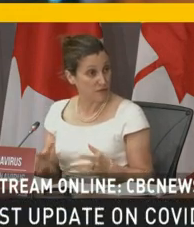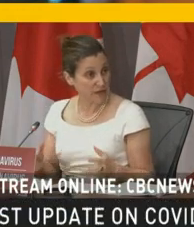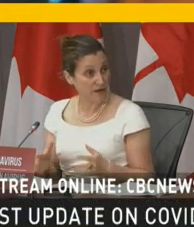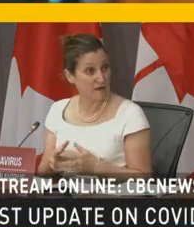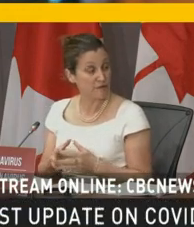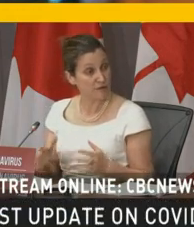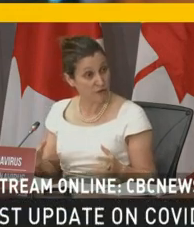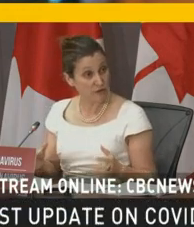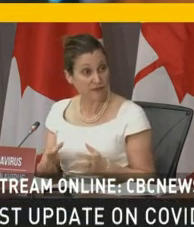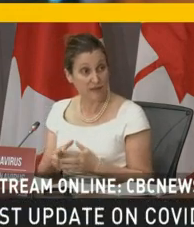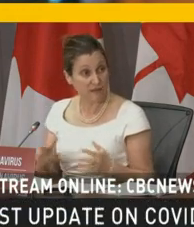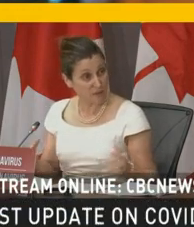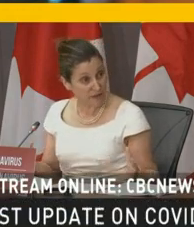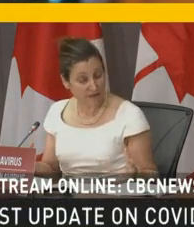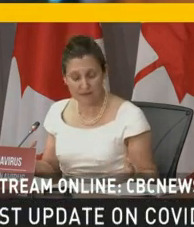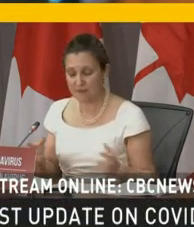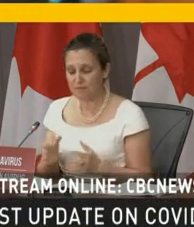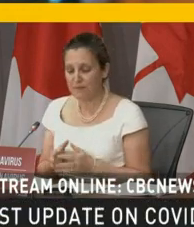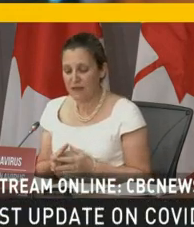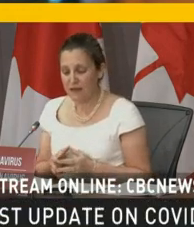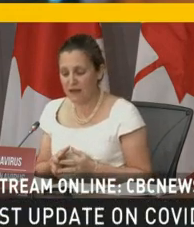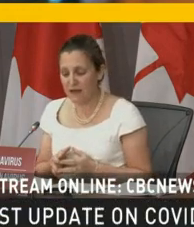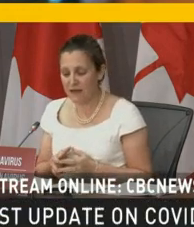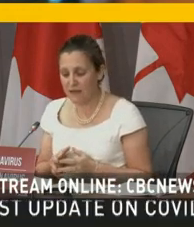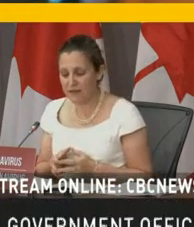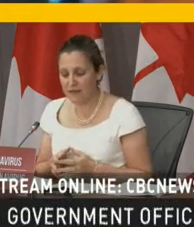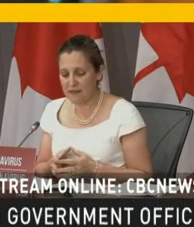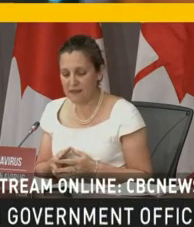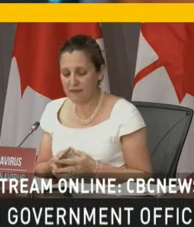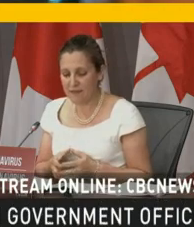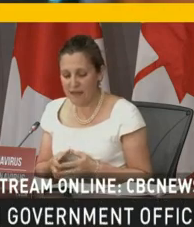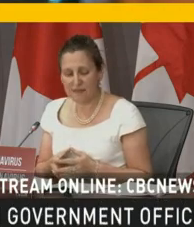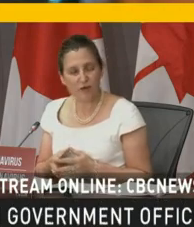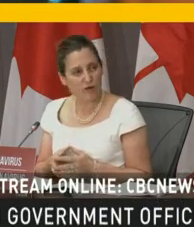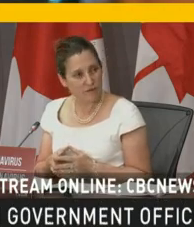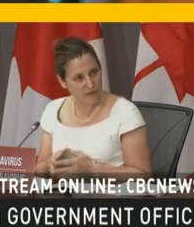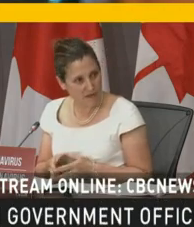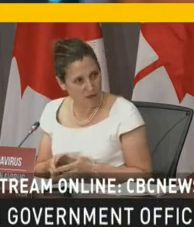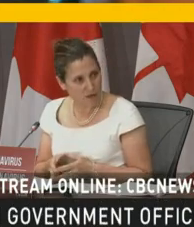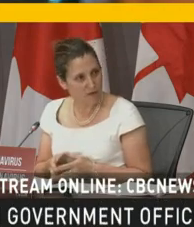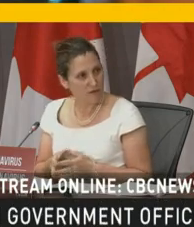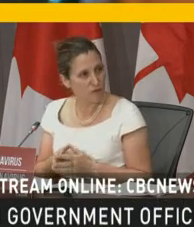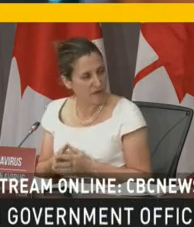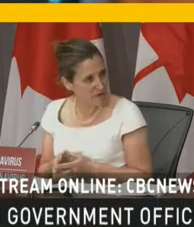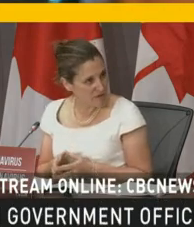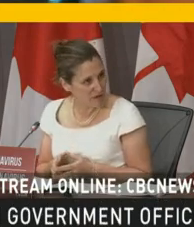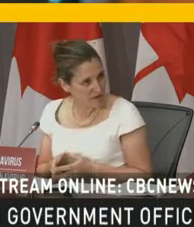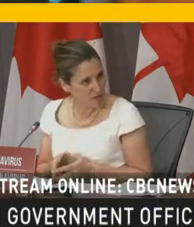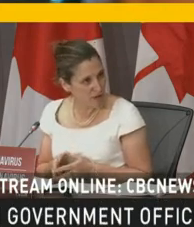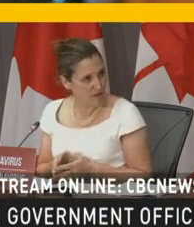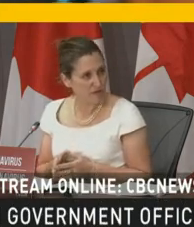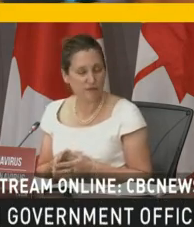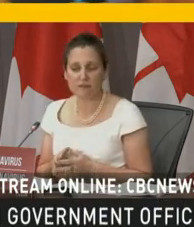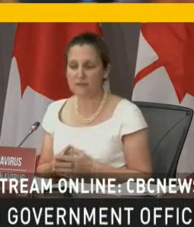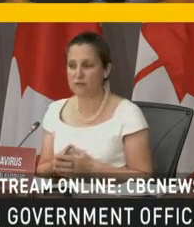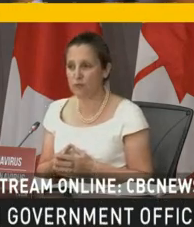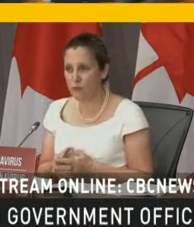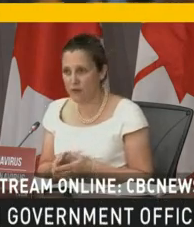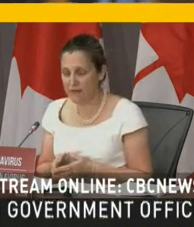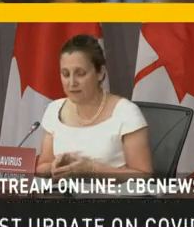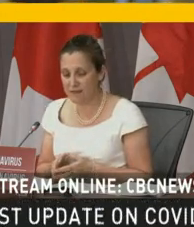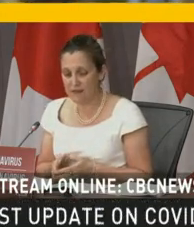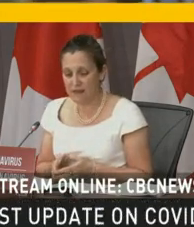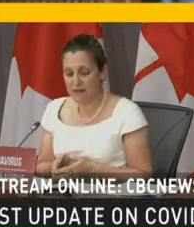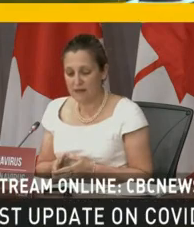review of the RCM budget to allocate resources to community services and not to policing? The Right Honourable